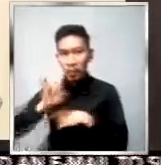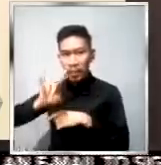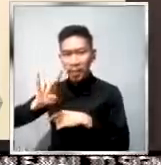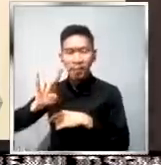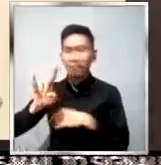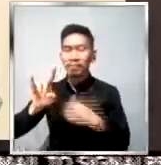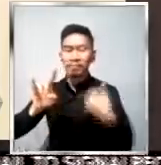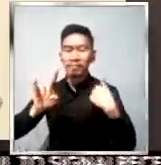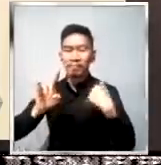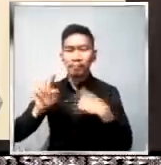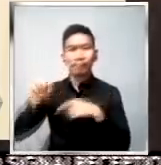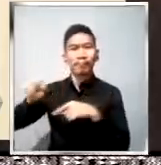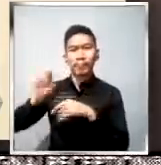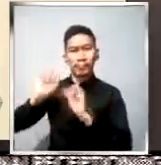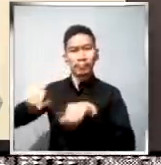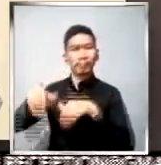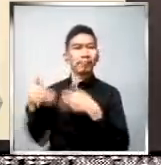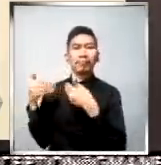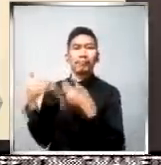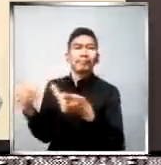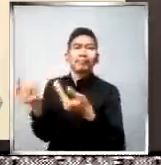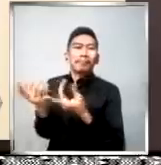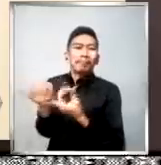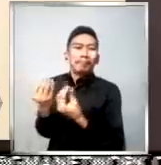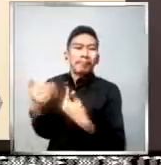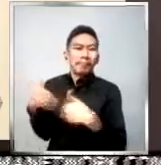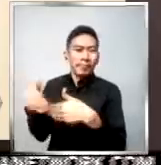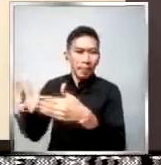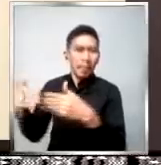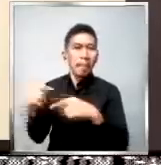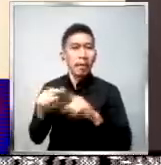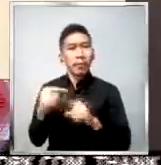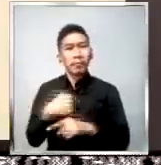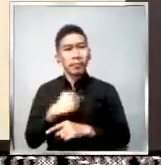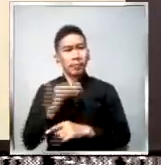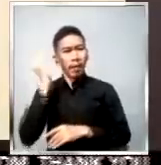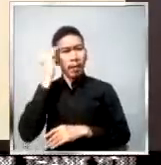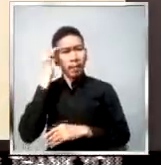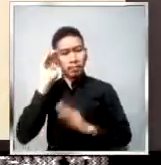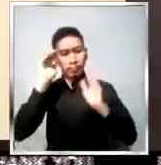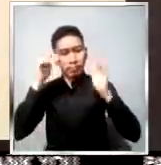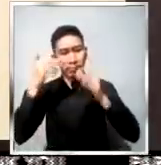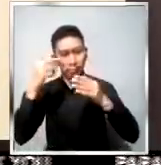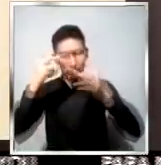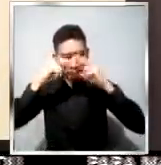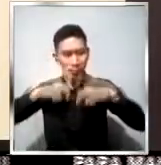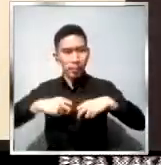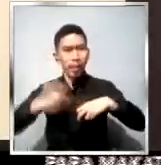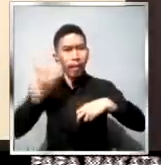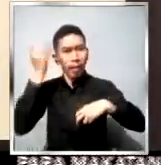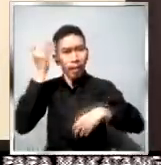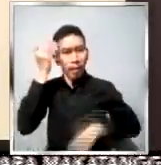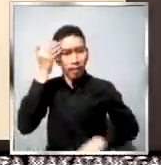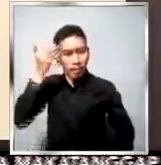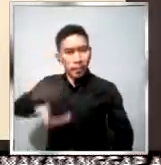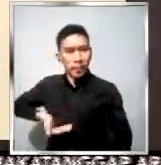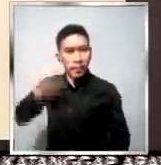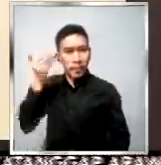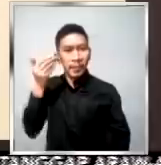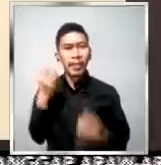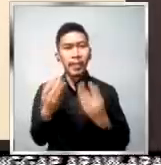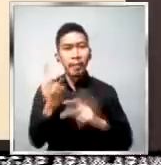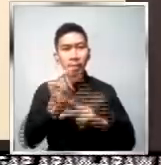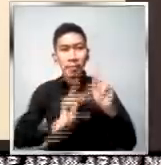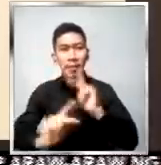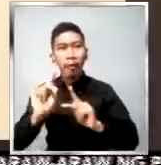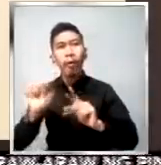want, but I know myself, I know my core, and I know that there's a lot of people who loves me and who will support